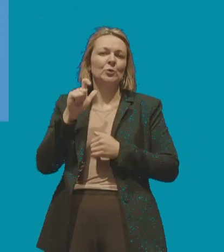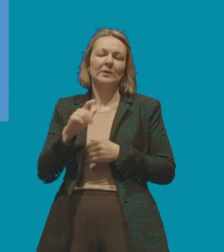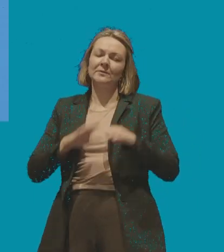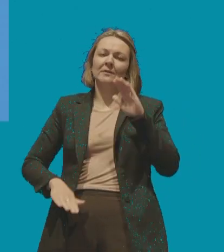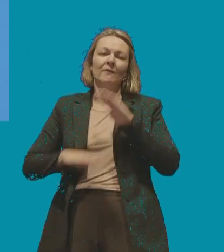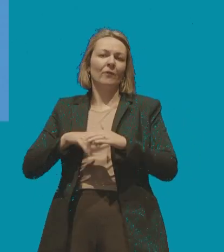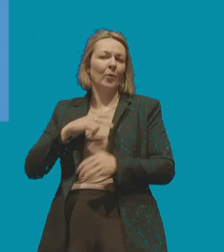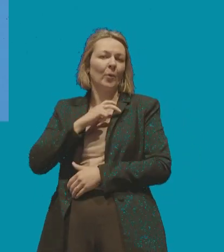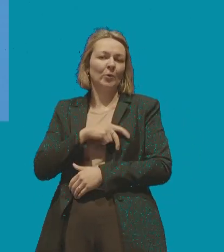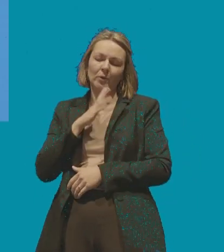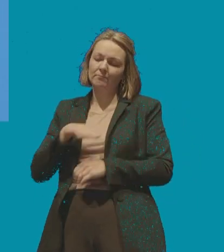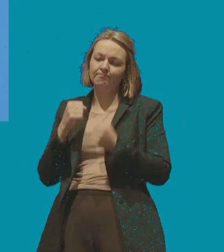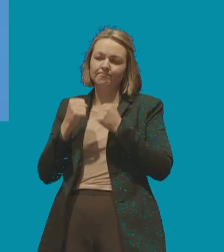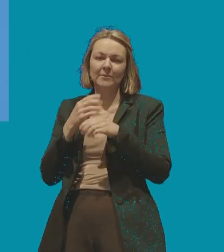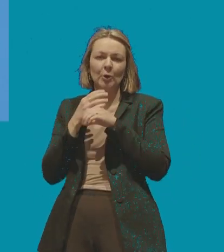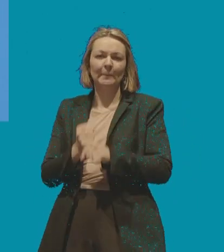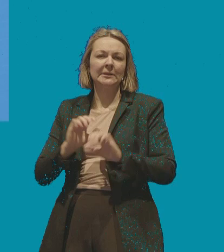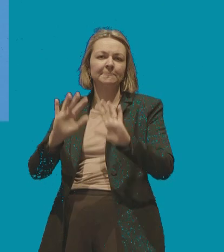movement.